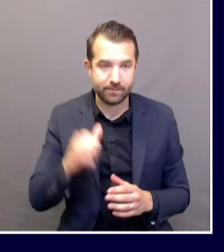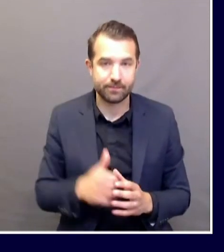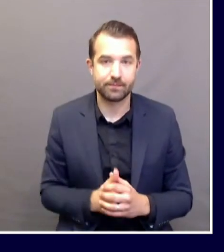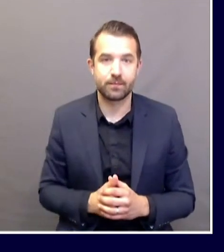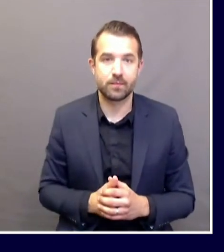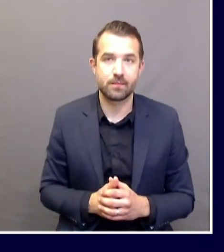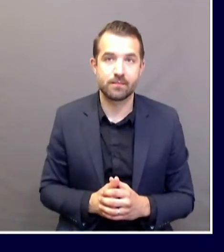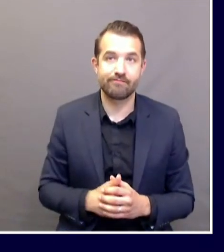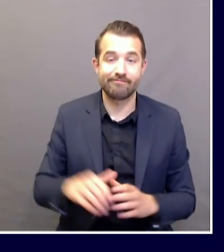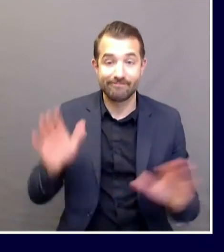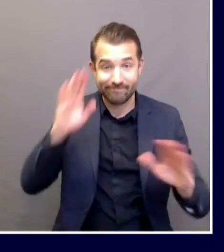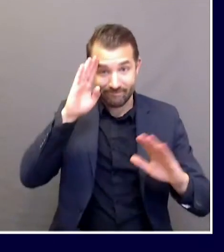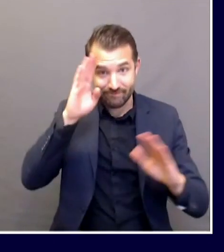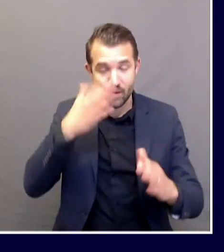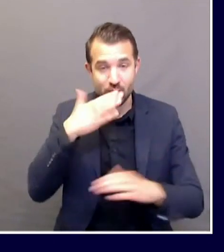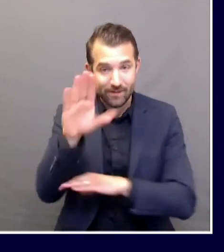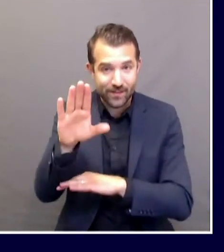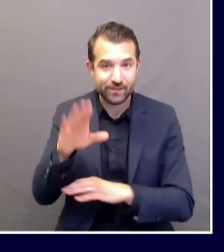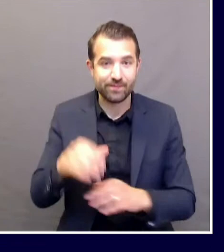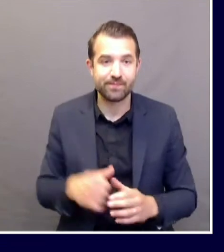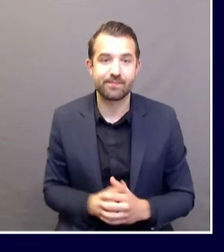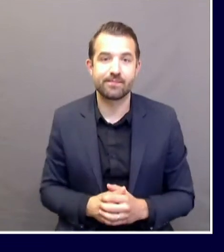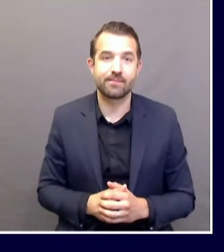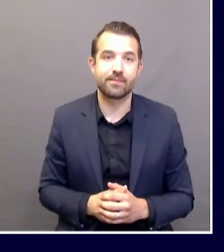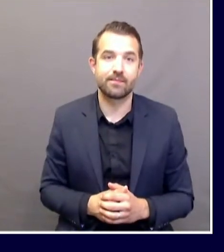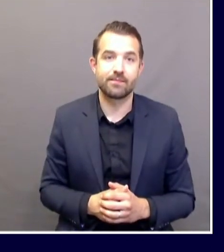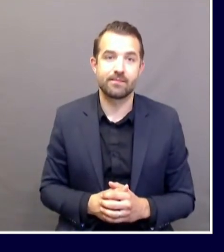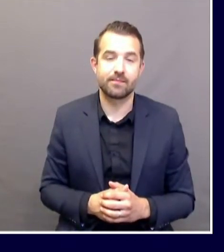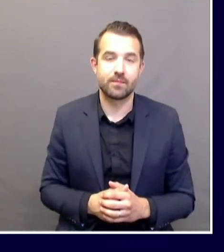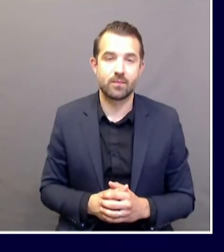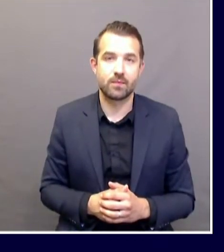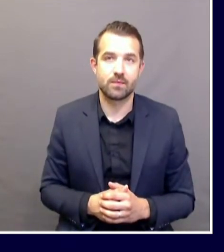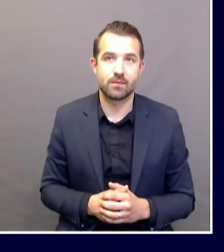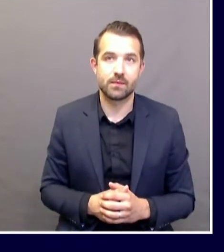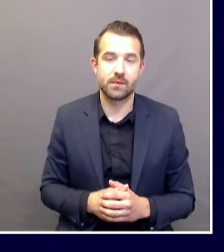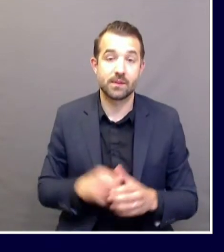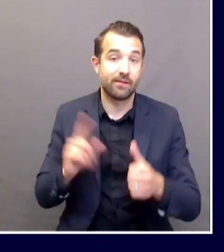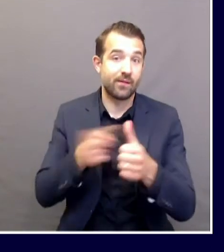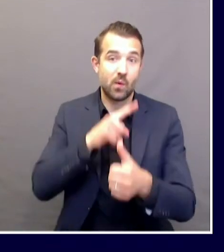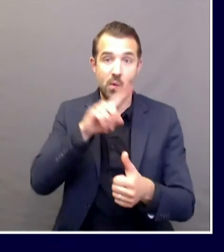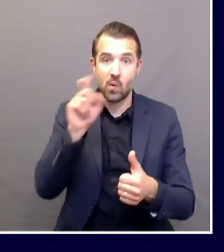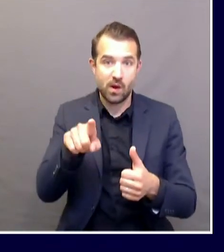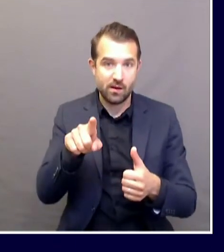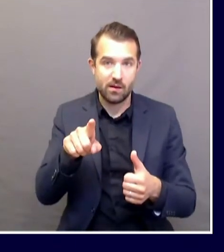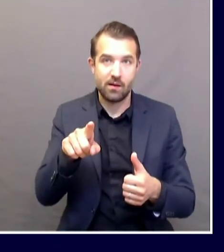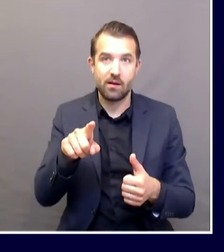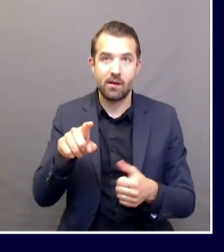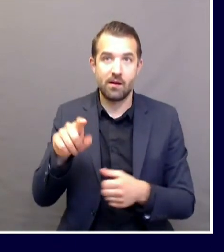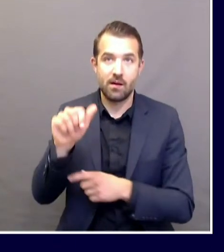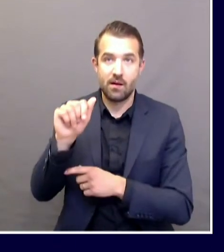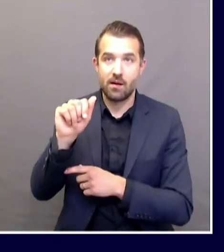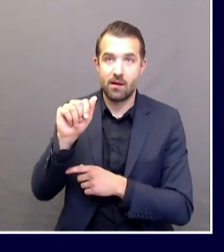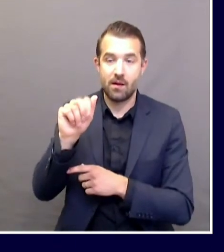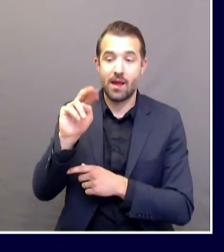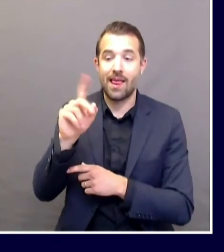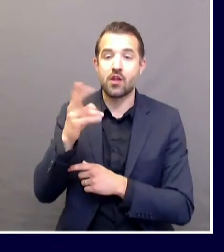good afternoon, Dr. Shah. So my first question, I want to focus on Androscoggin County. And like you noted, the